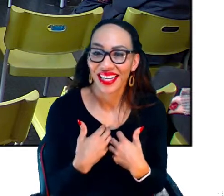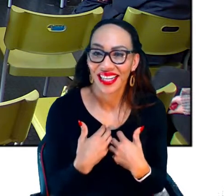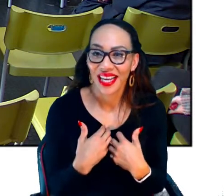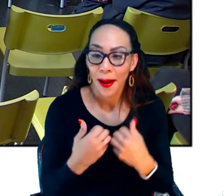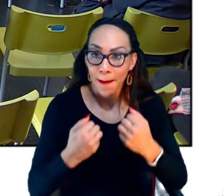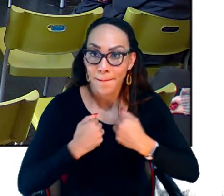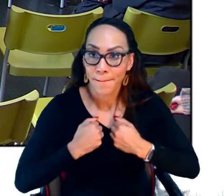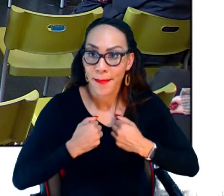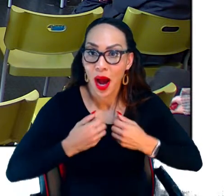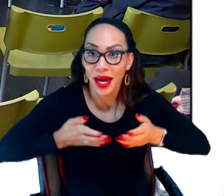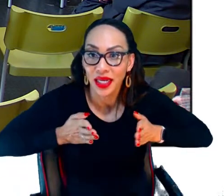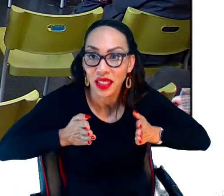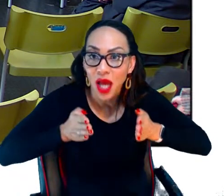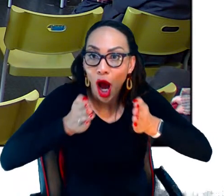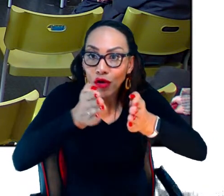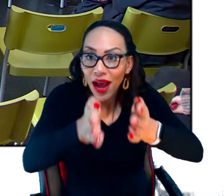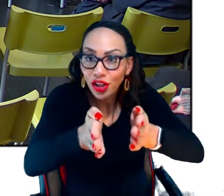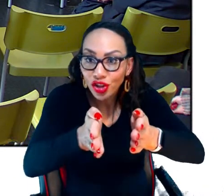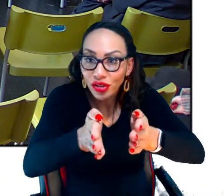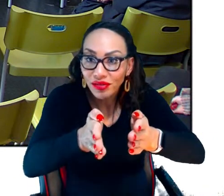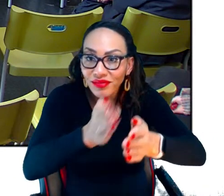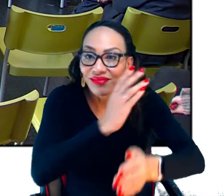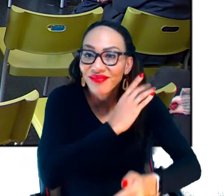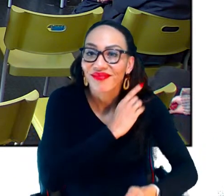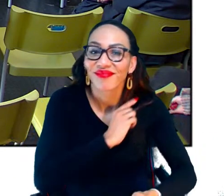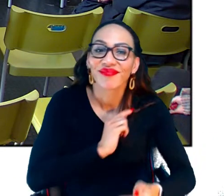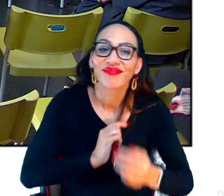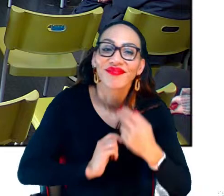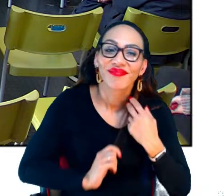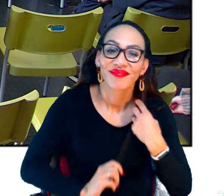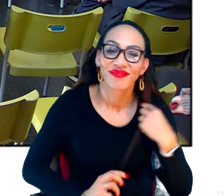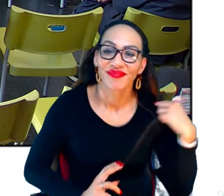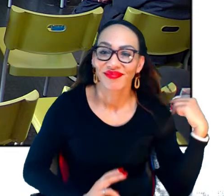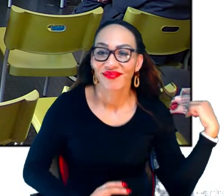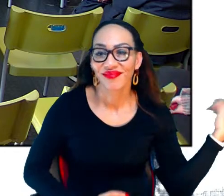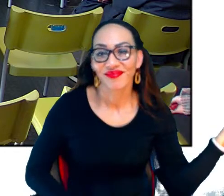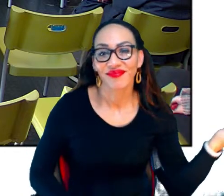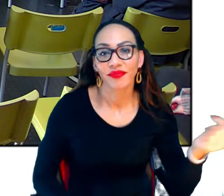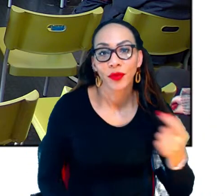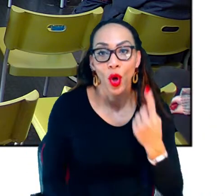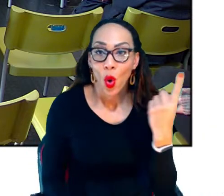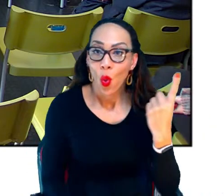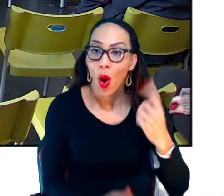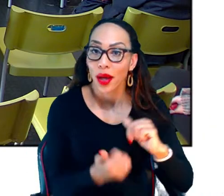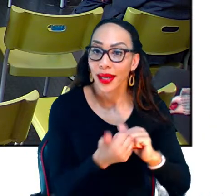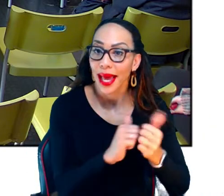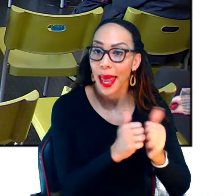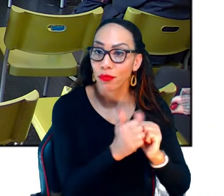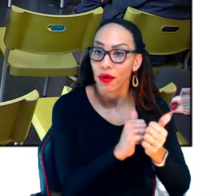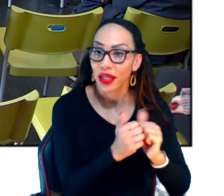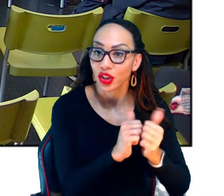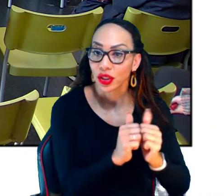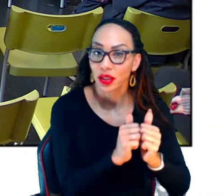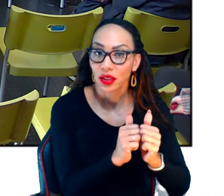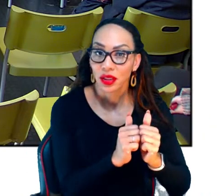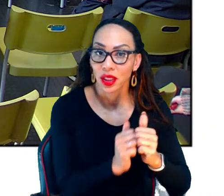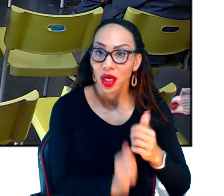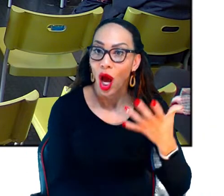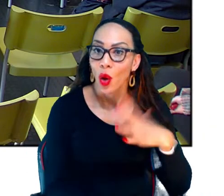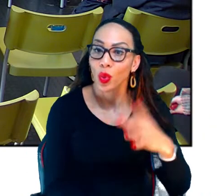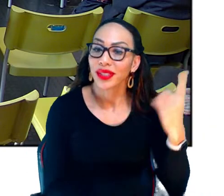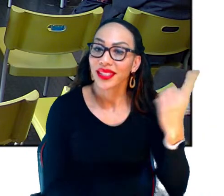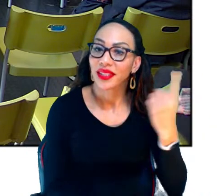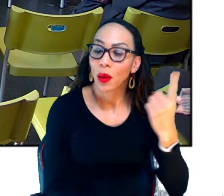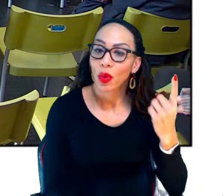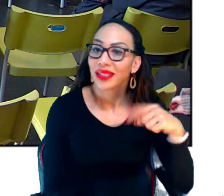go. One of the things I've been doing with one collaboration was for somebody to record the sounds